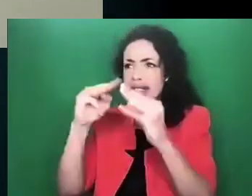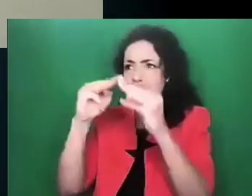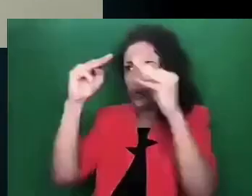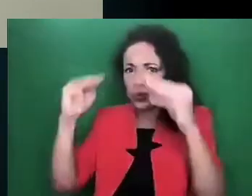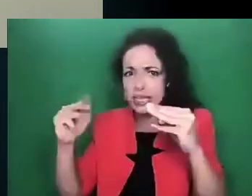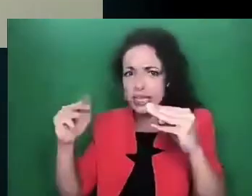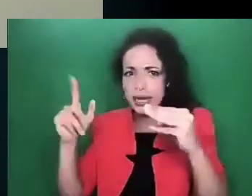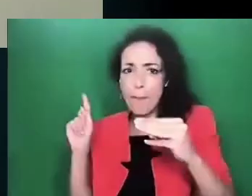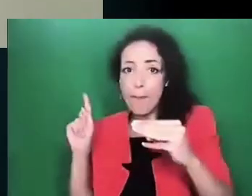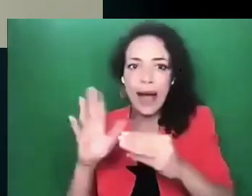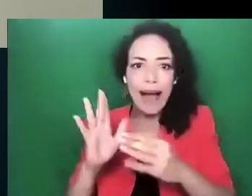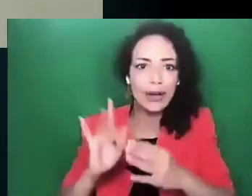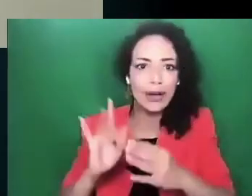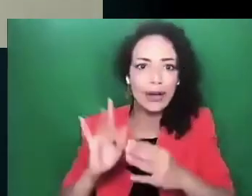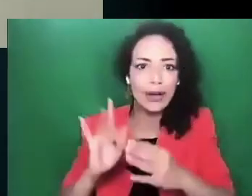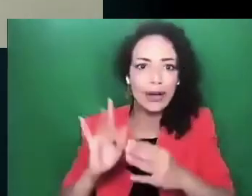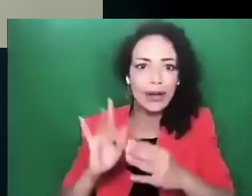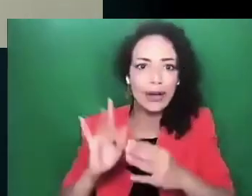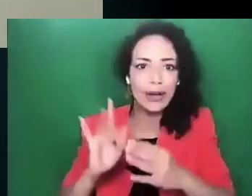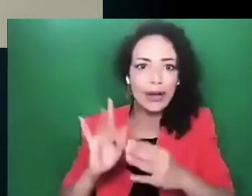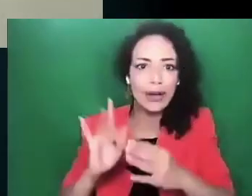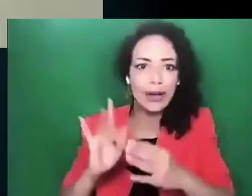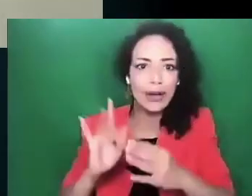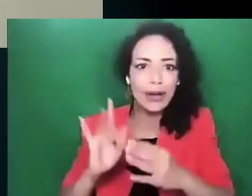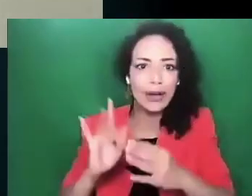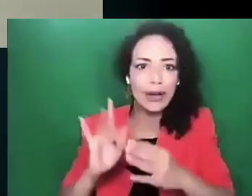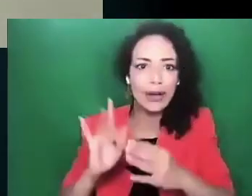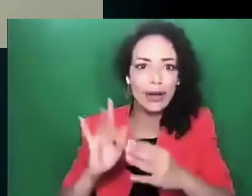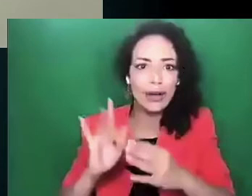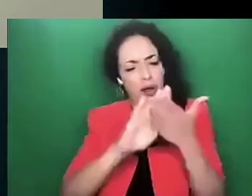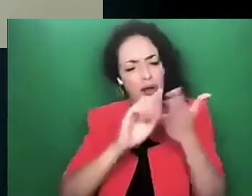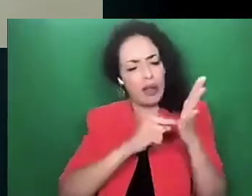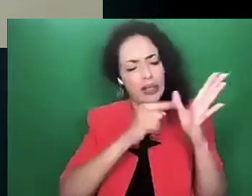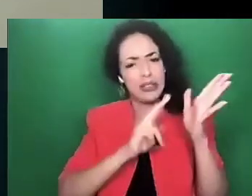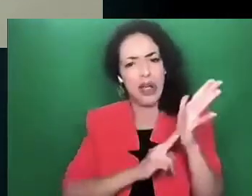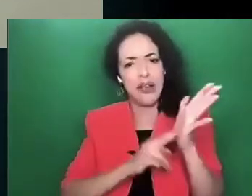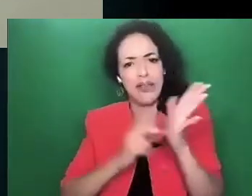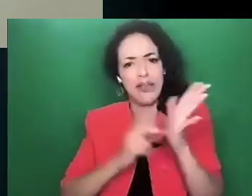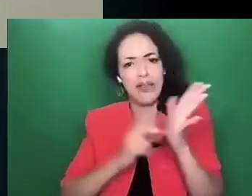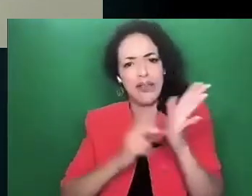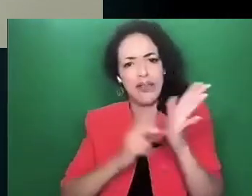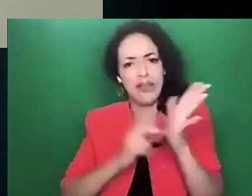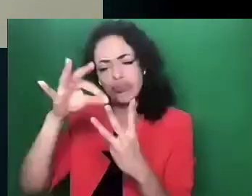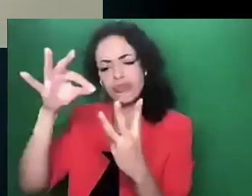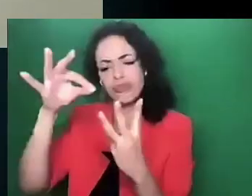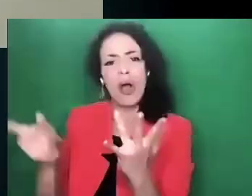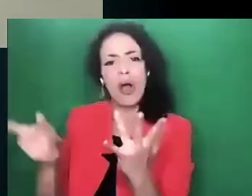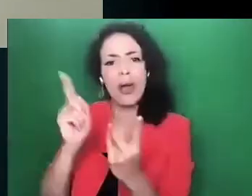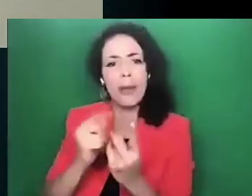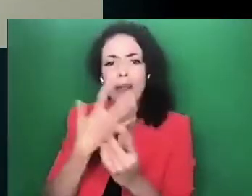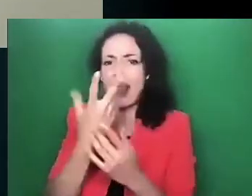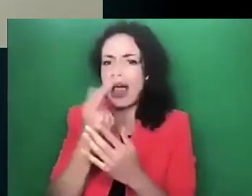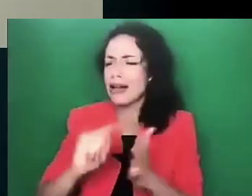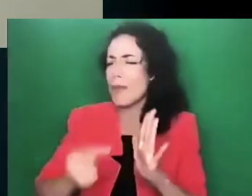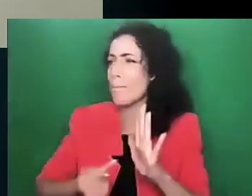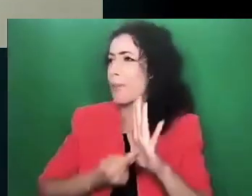Al-Abid, Dr. John Curtis, and Dr. Joan Porter McIver have all played a critical role from the outset. Both of